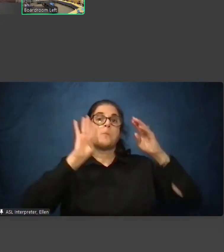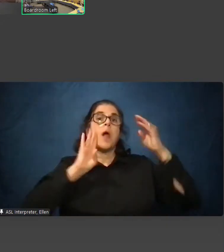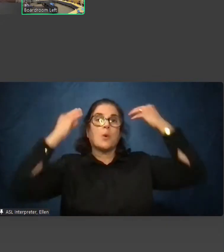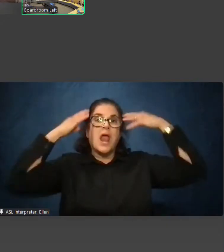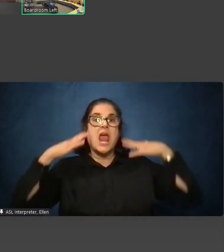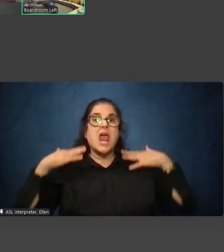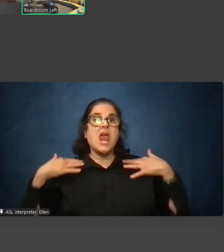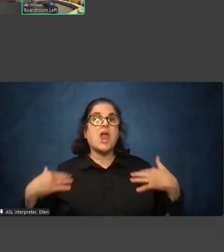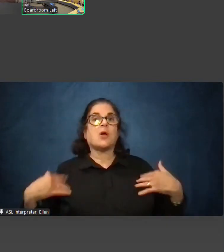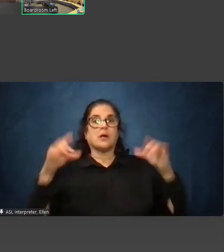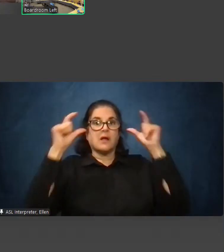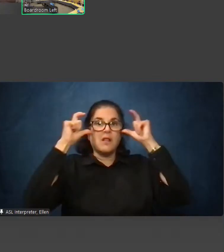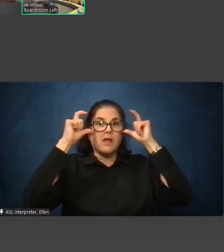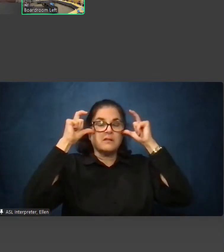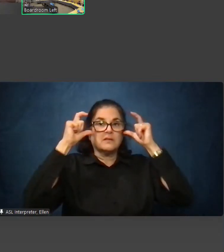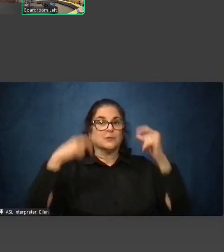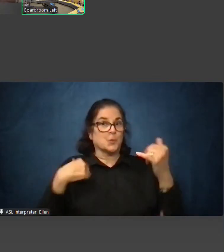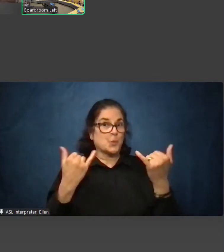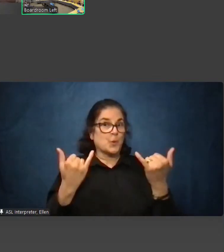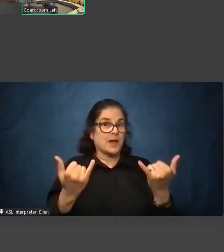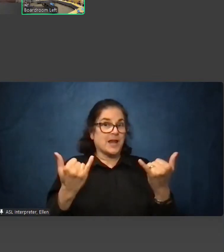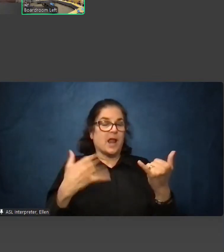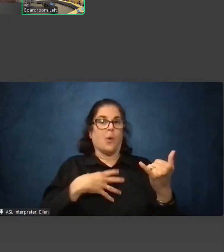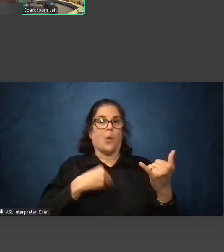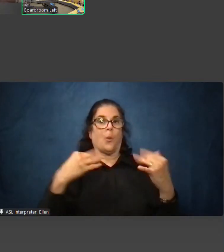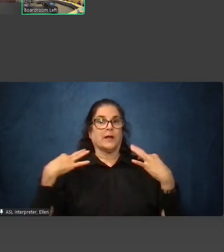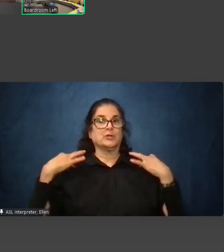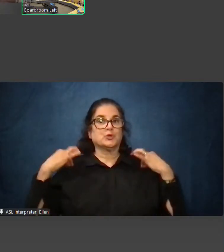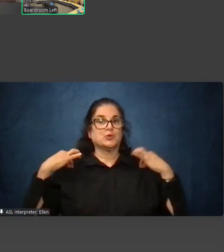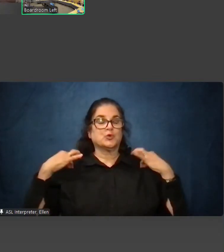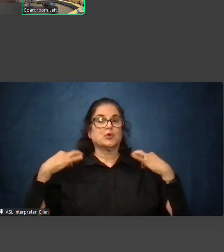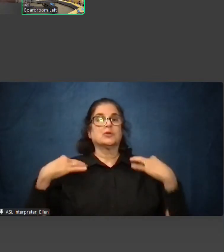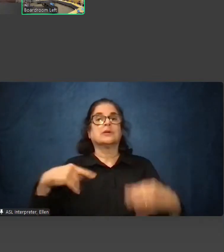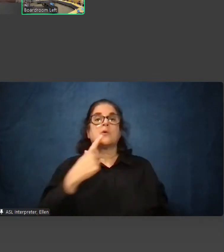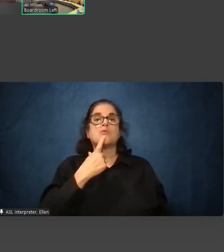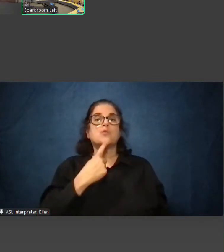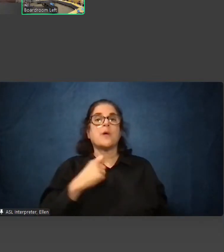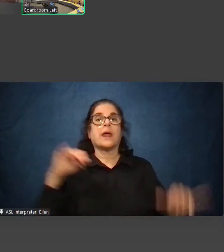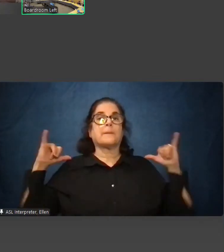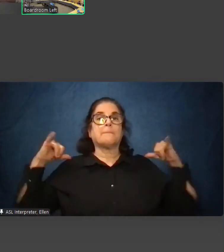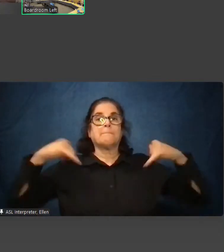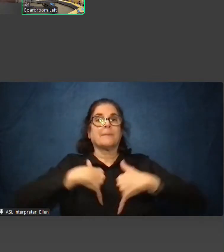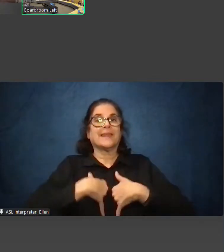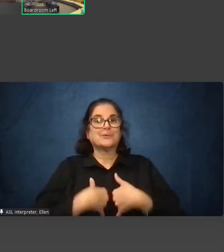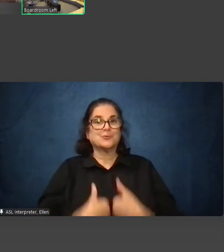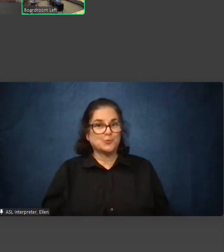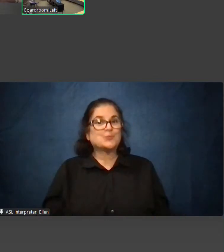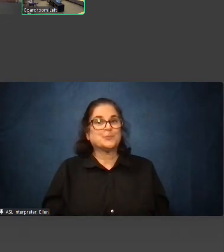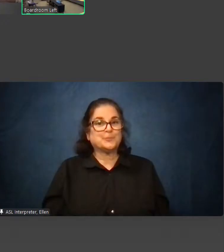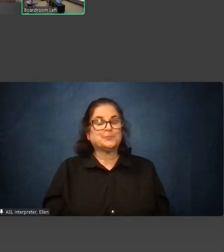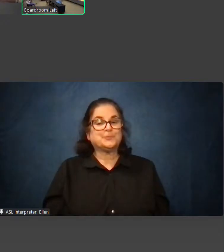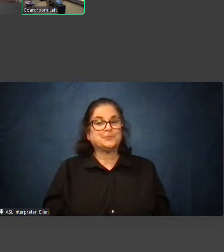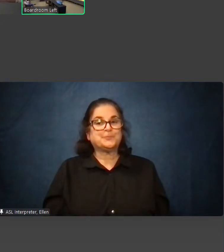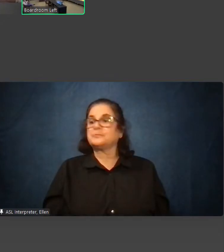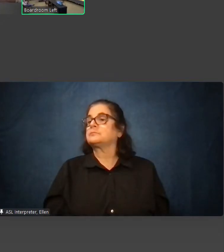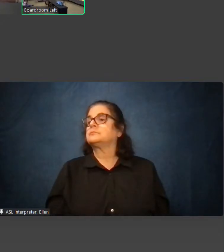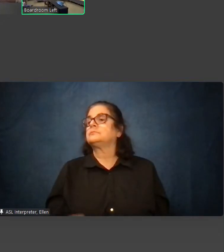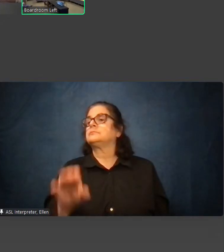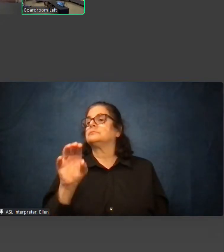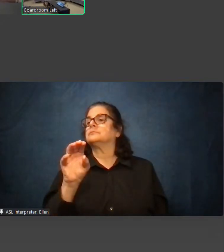now a white shirt and red blazers. Thank you. Johnny